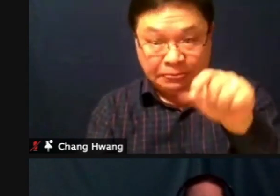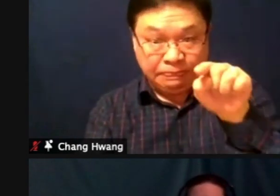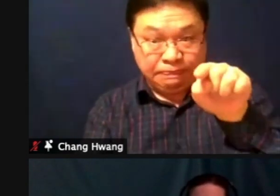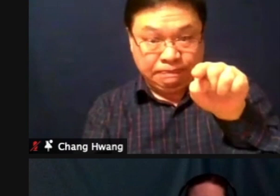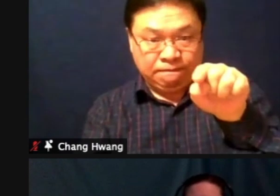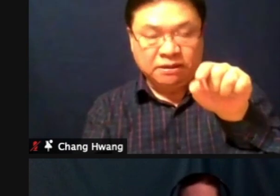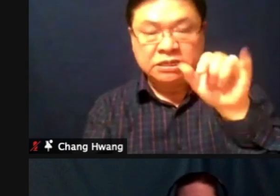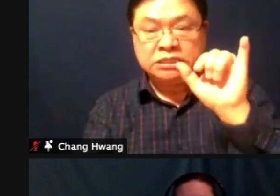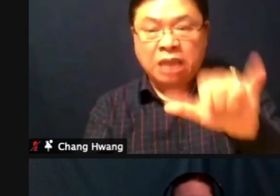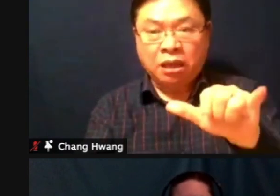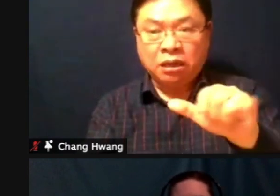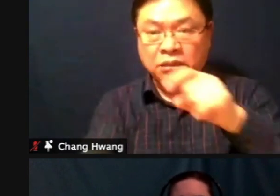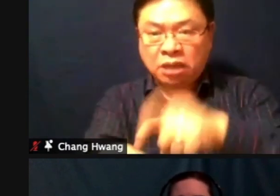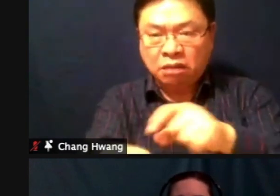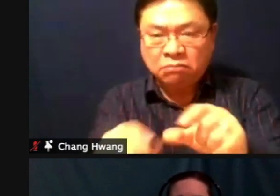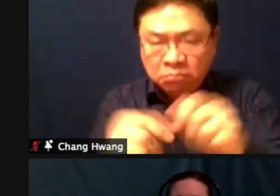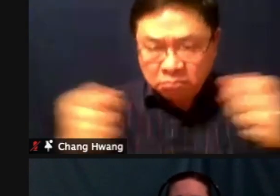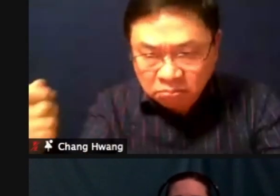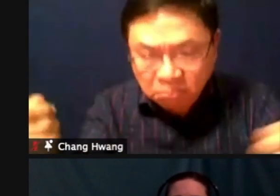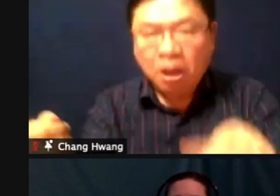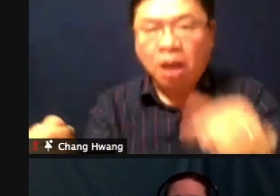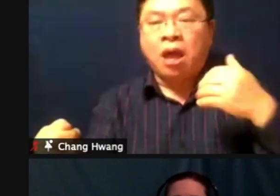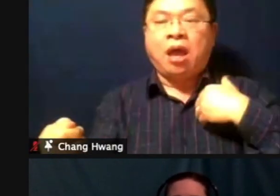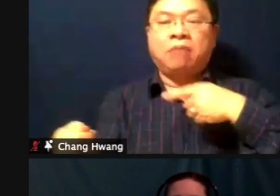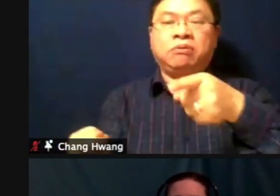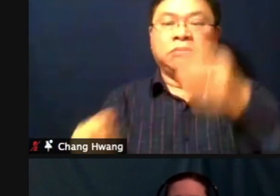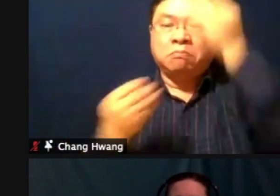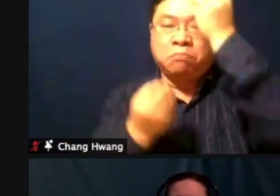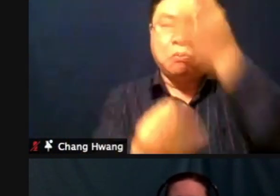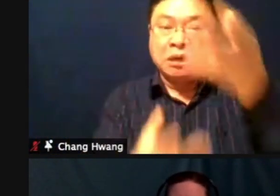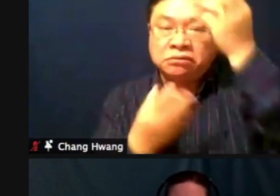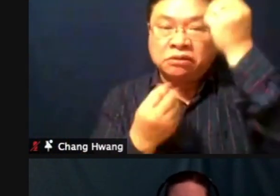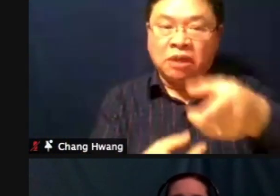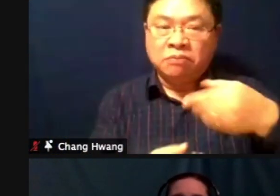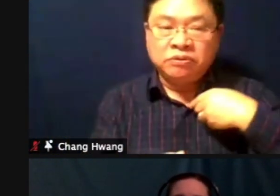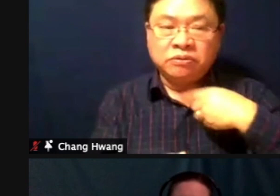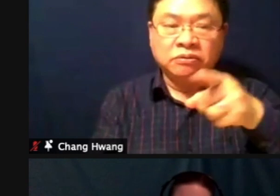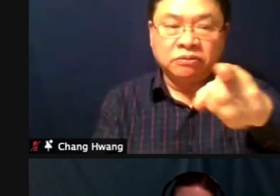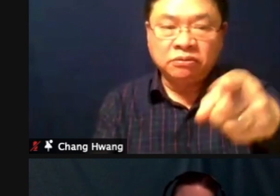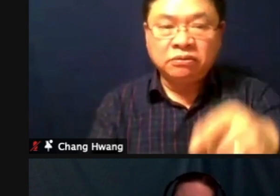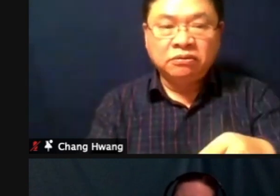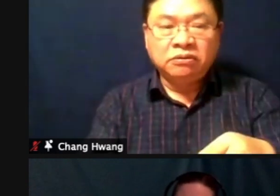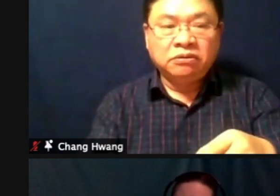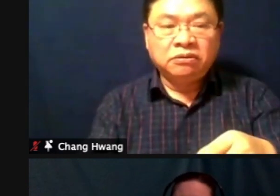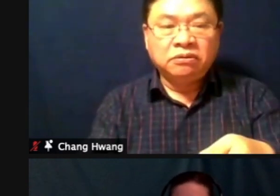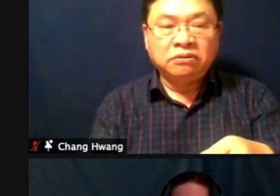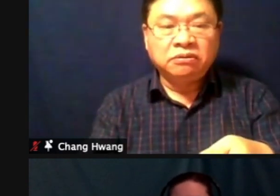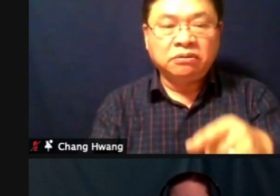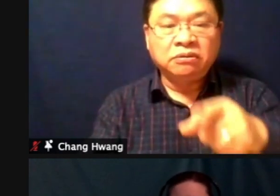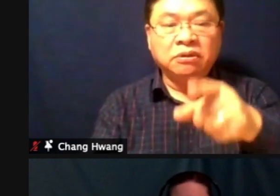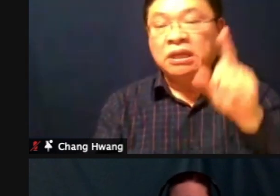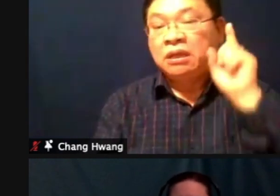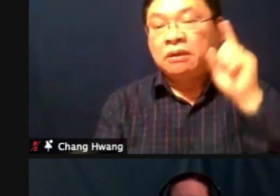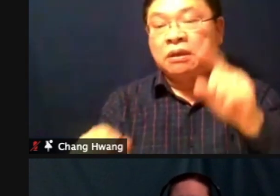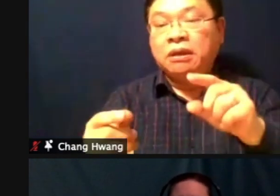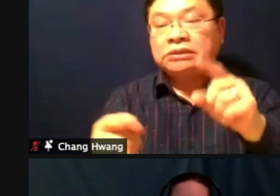AILBO. You see it down there below in yellow print. And that